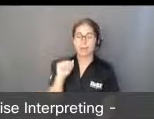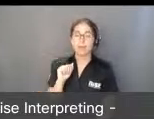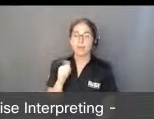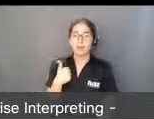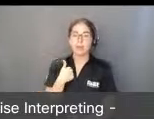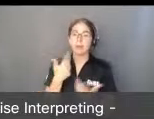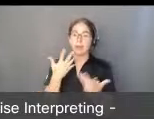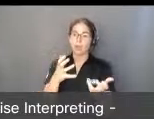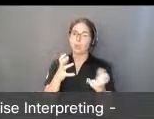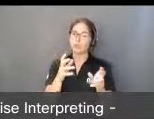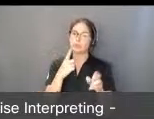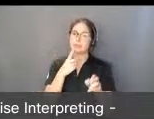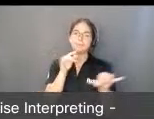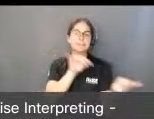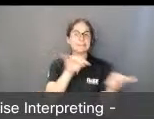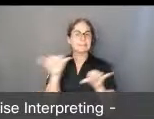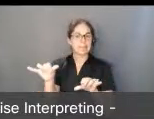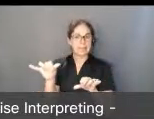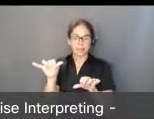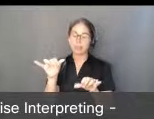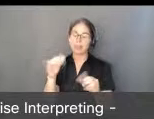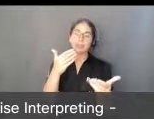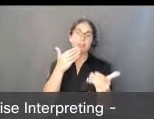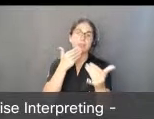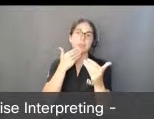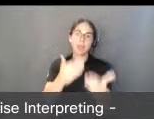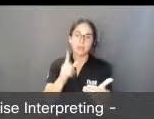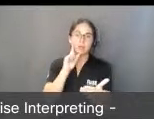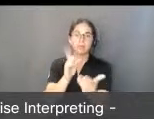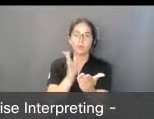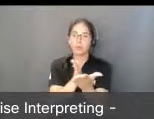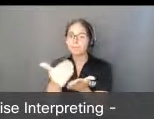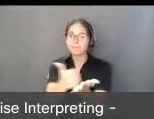my fellow board members for the thorough and comprehensive plan.